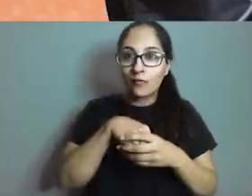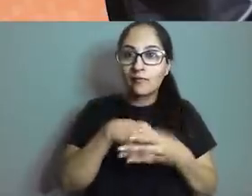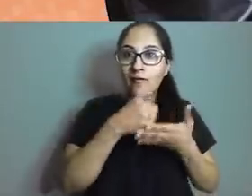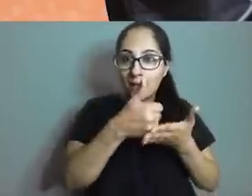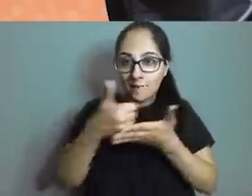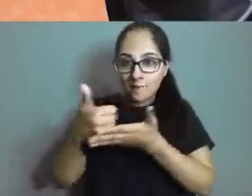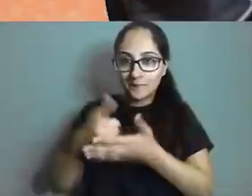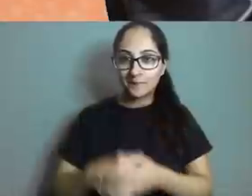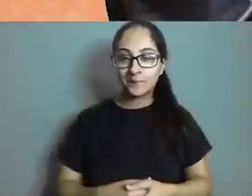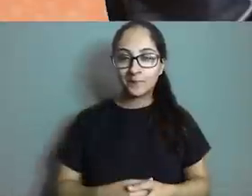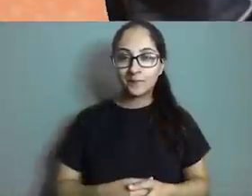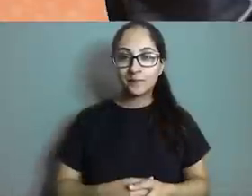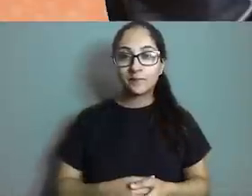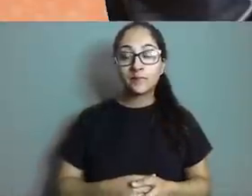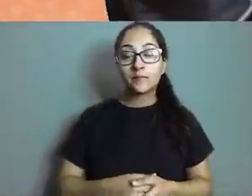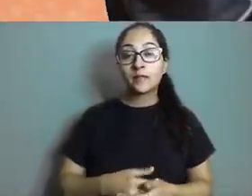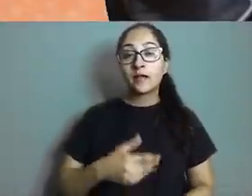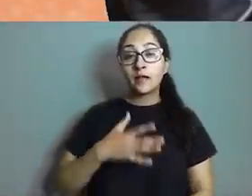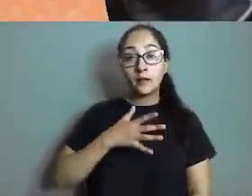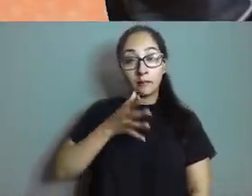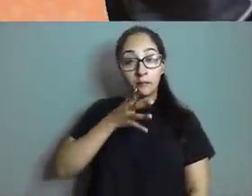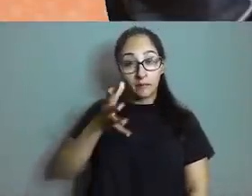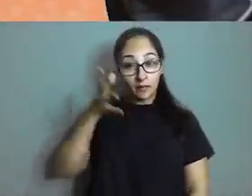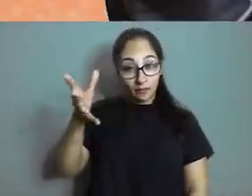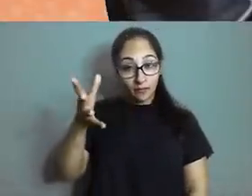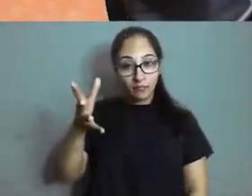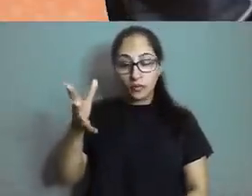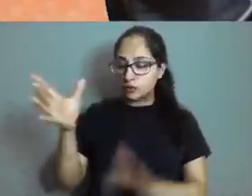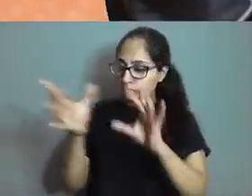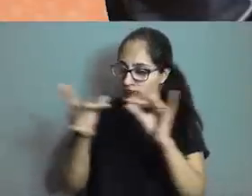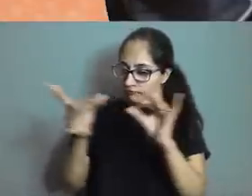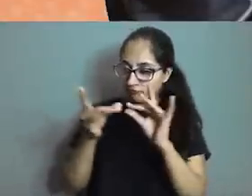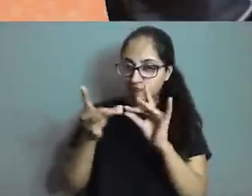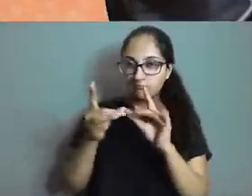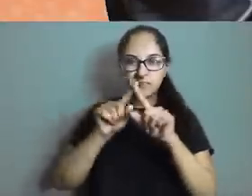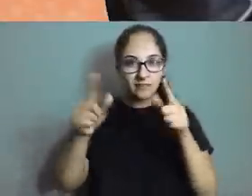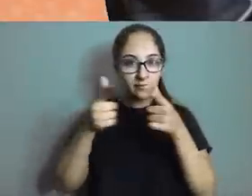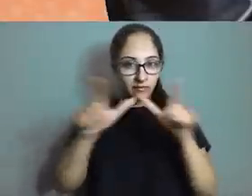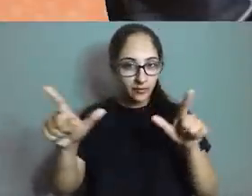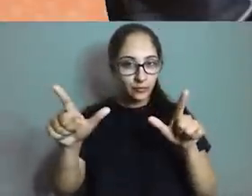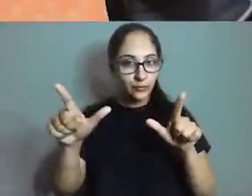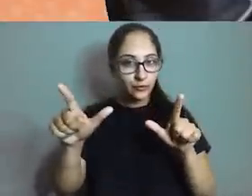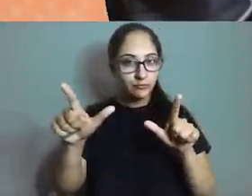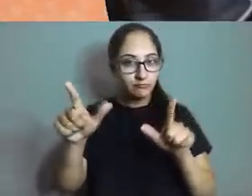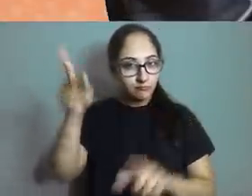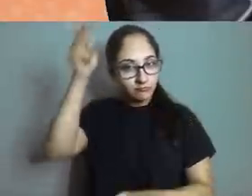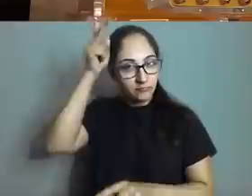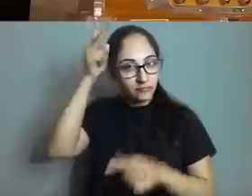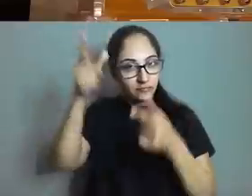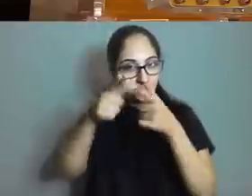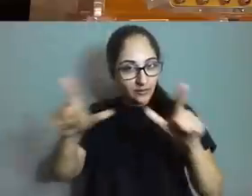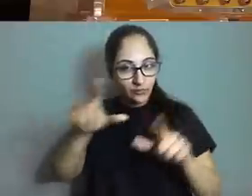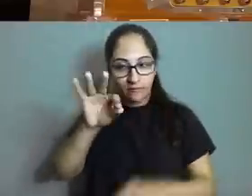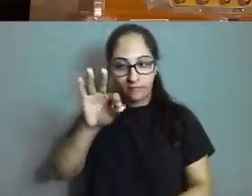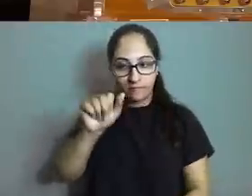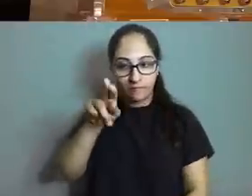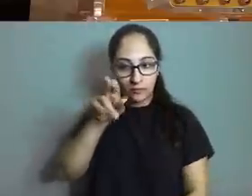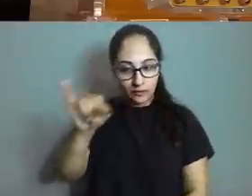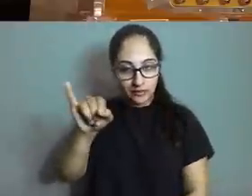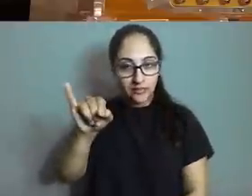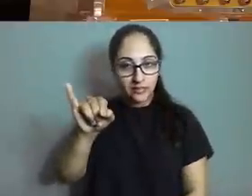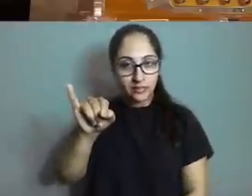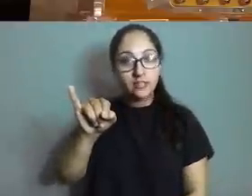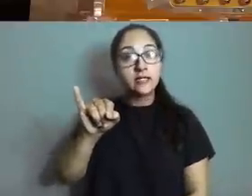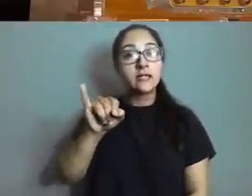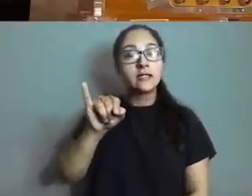i'm looking forward to the next jubilee arts and and looking forward to meaningful ways to contribute uh on some level so uh my grandma